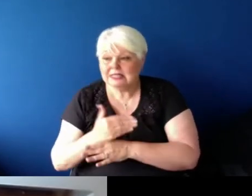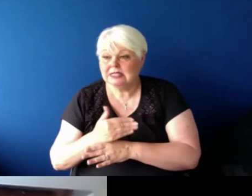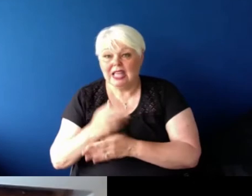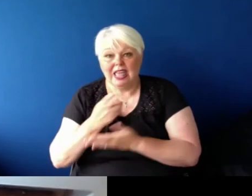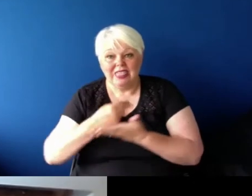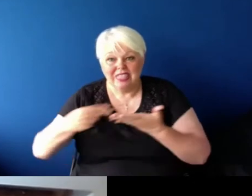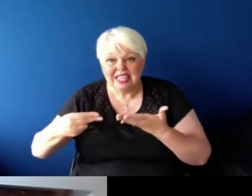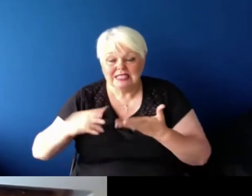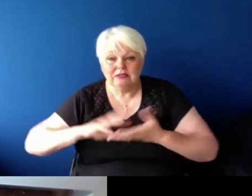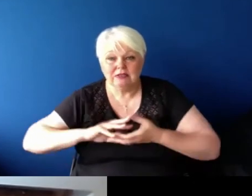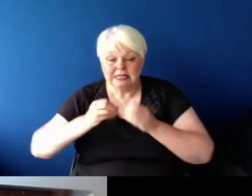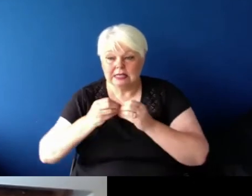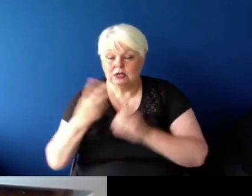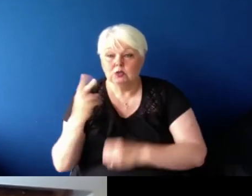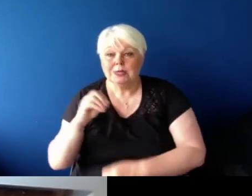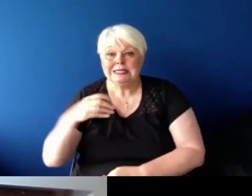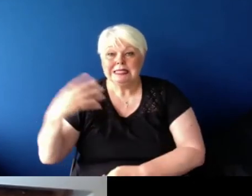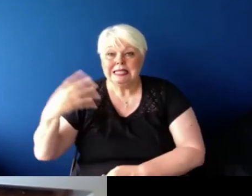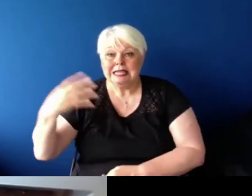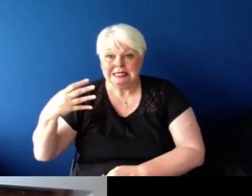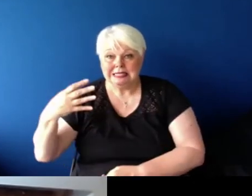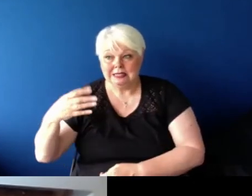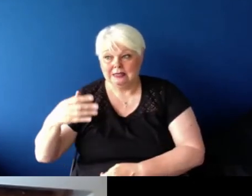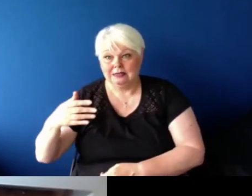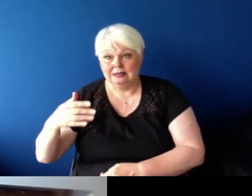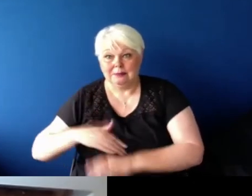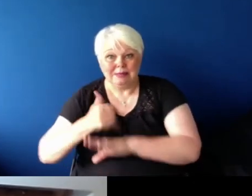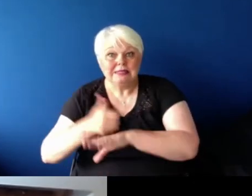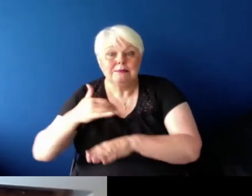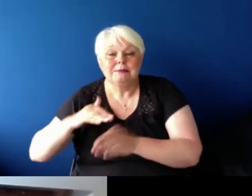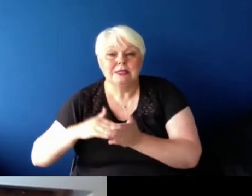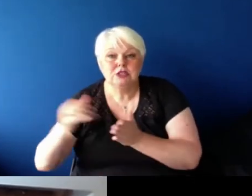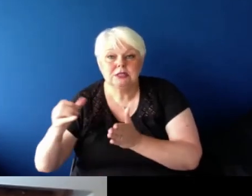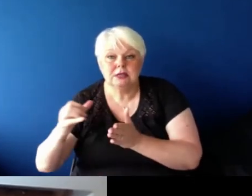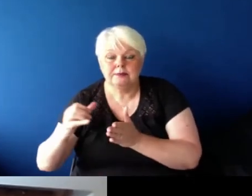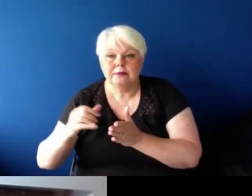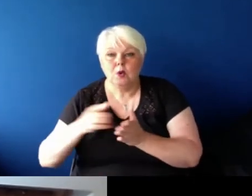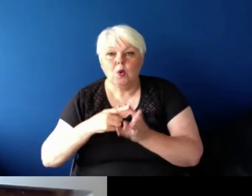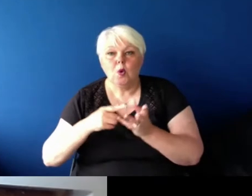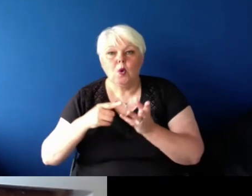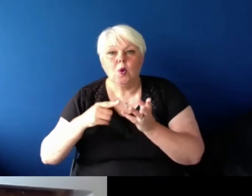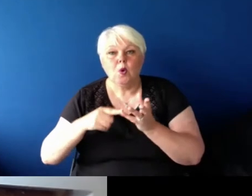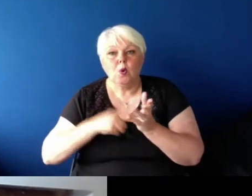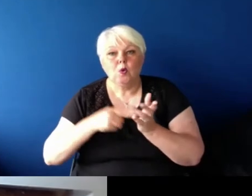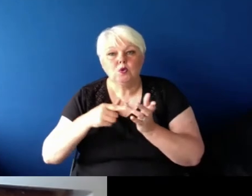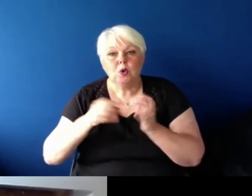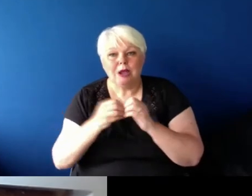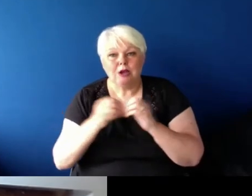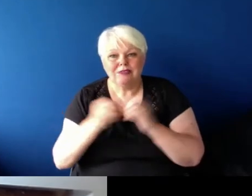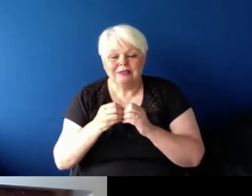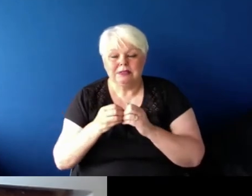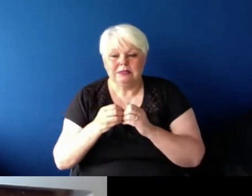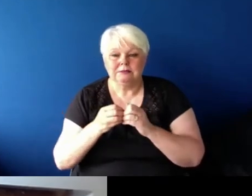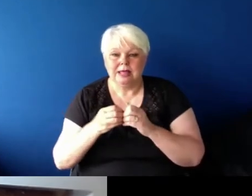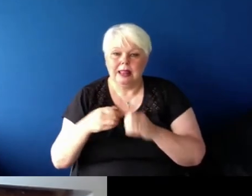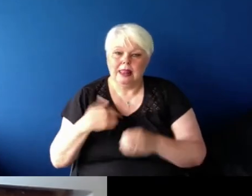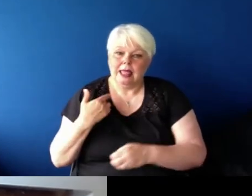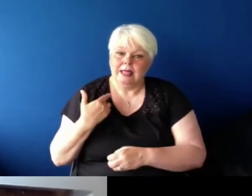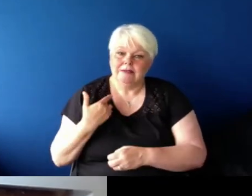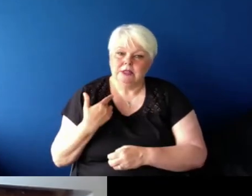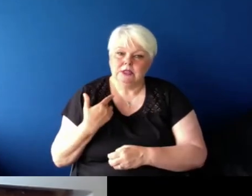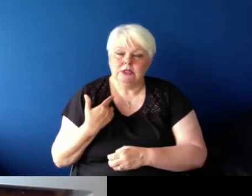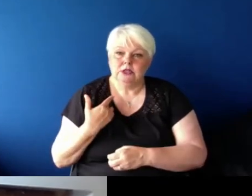in 2019, his autobiographical show about his life living with HIV since